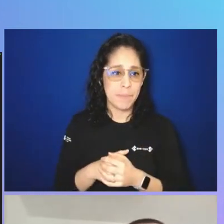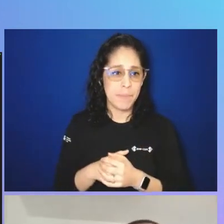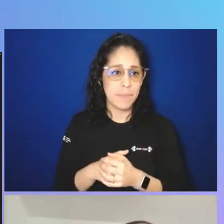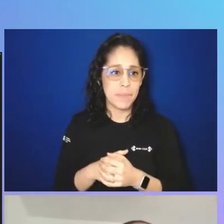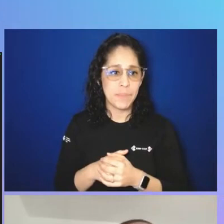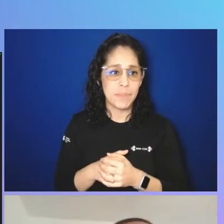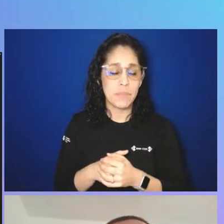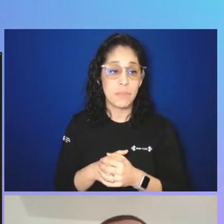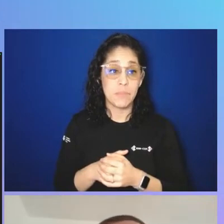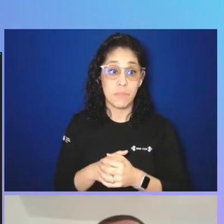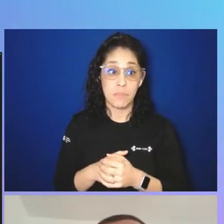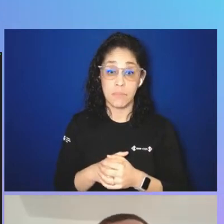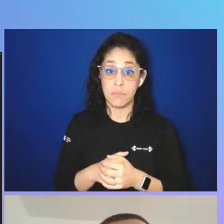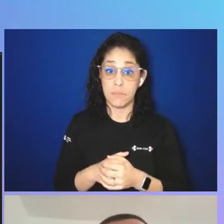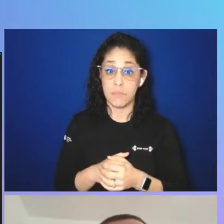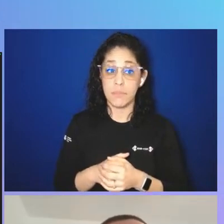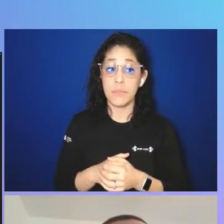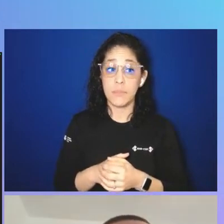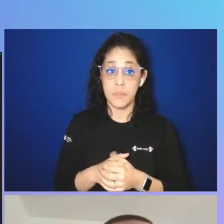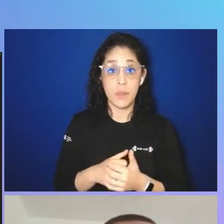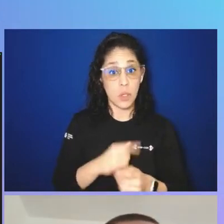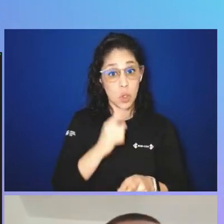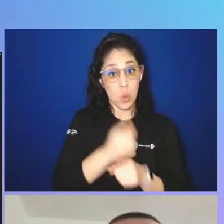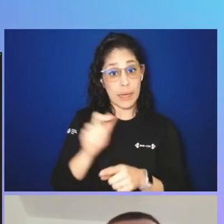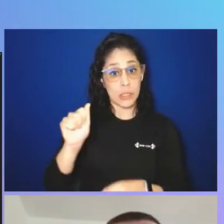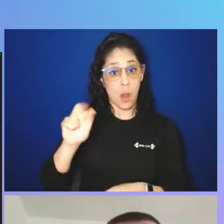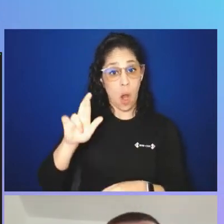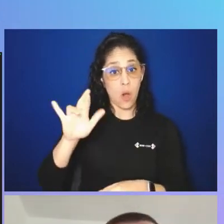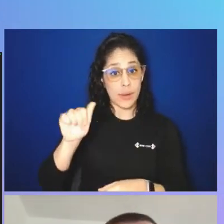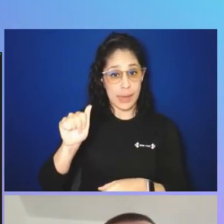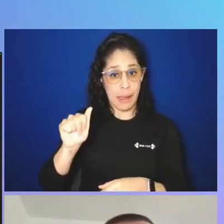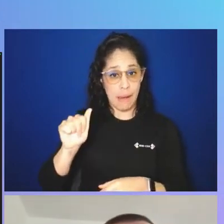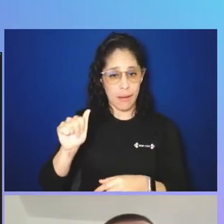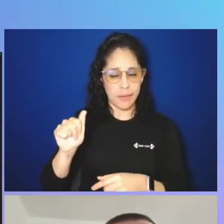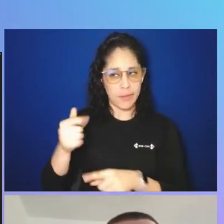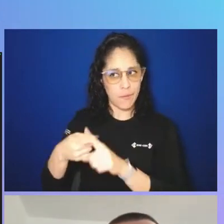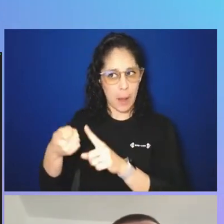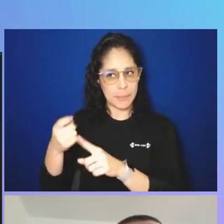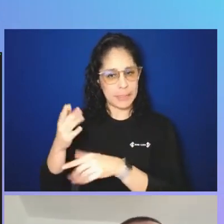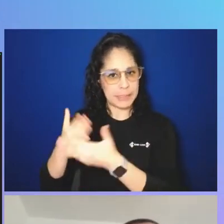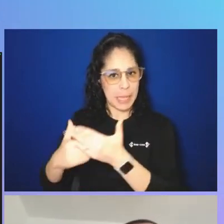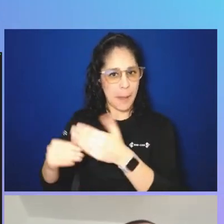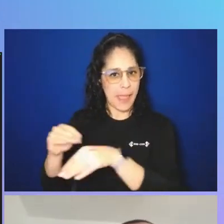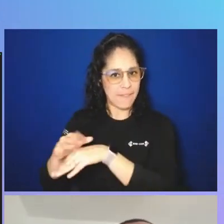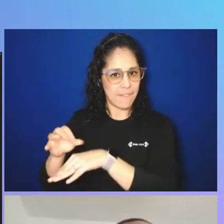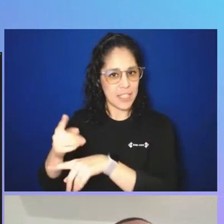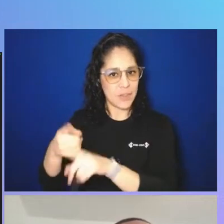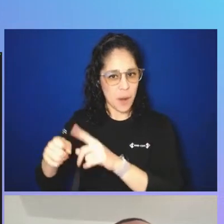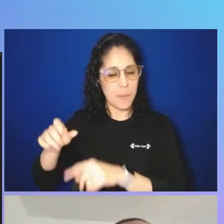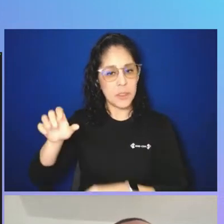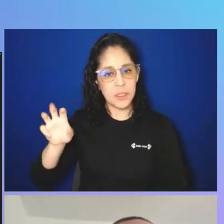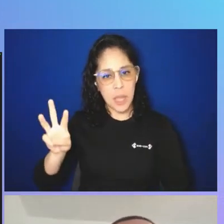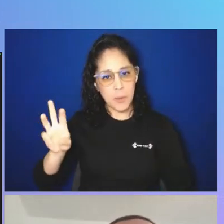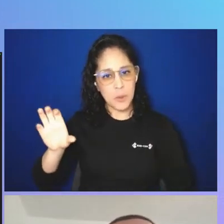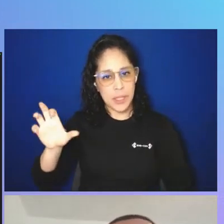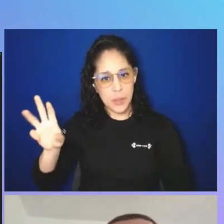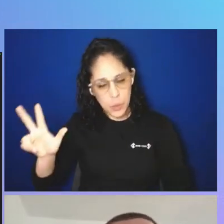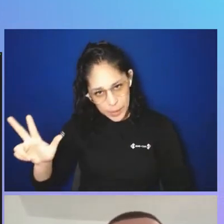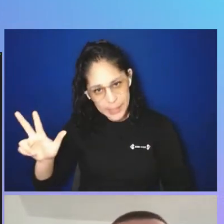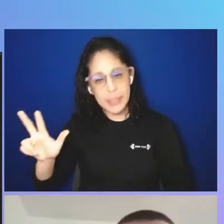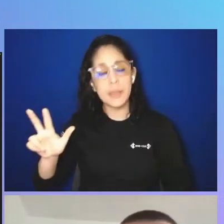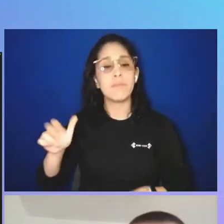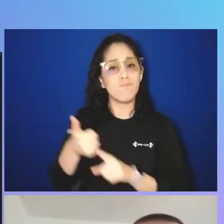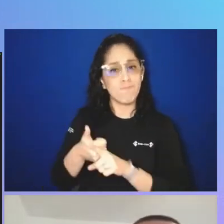The one with the correct ARIA, according to advice given by W3C, performed